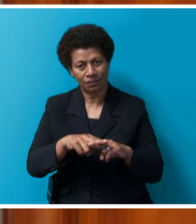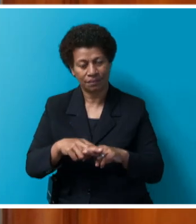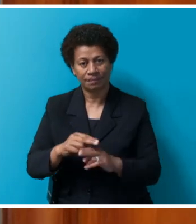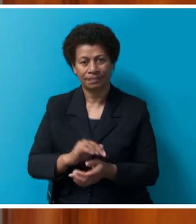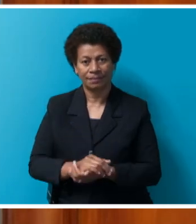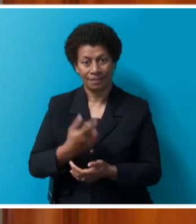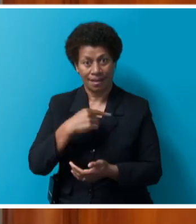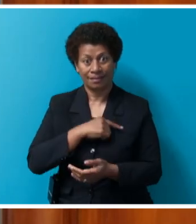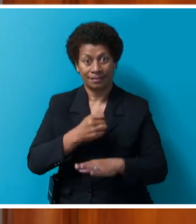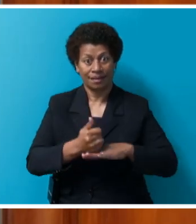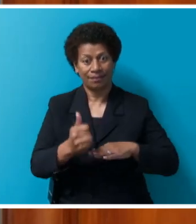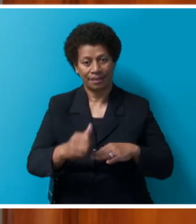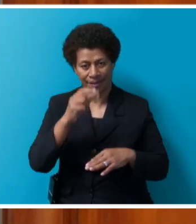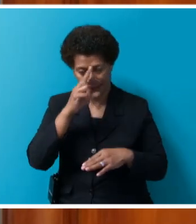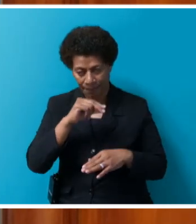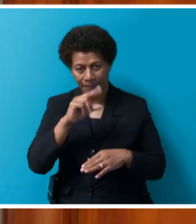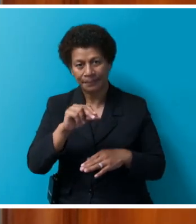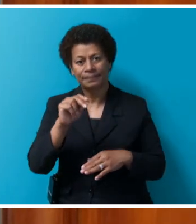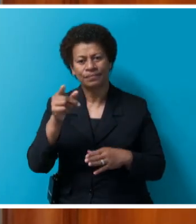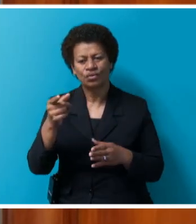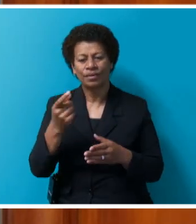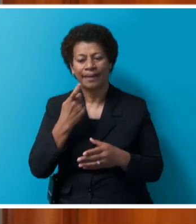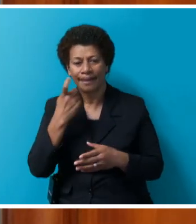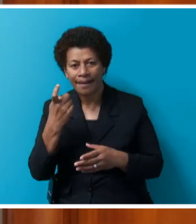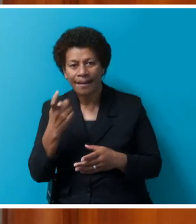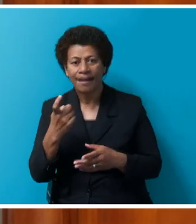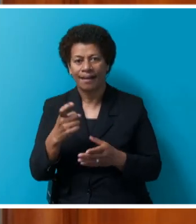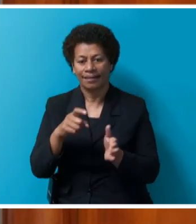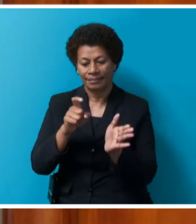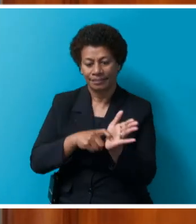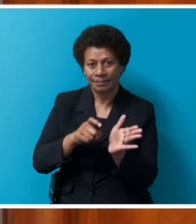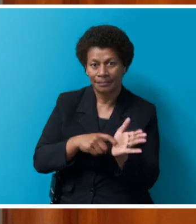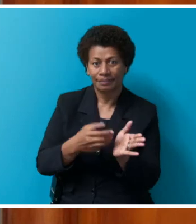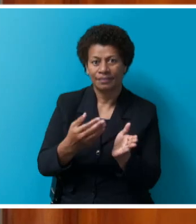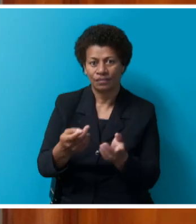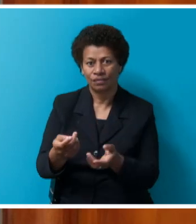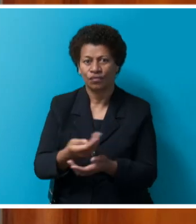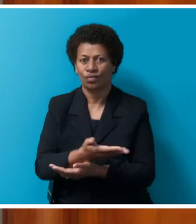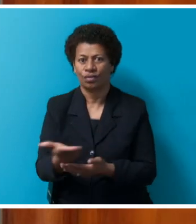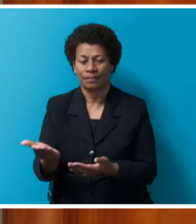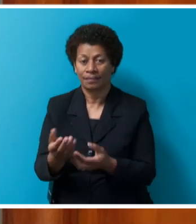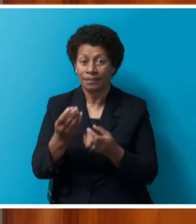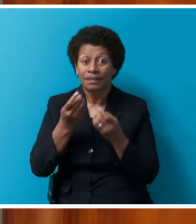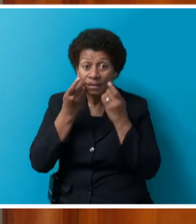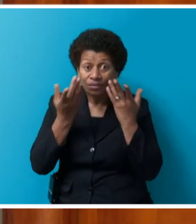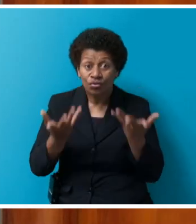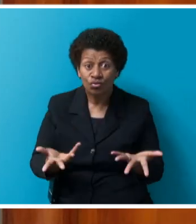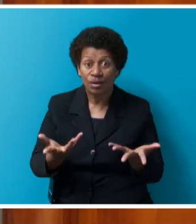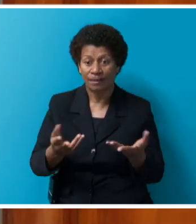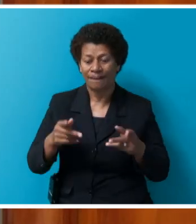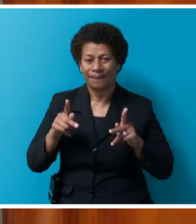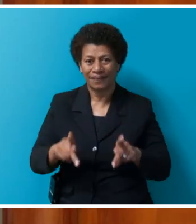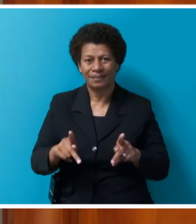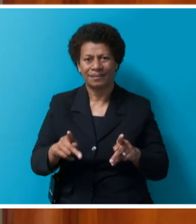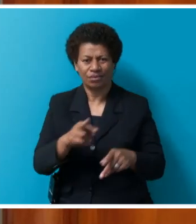a government that is capable of carrying and managing this debt for you. We have demonstrated fiscal responsibility